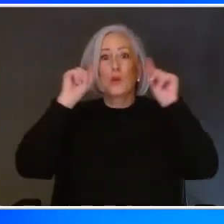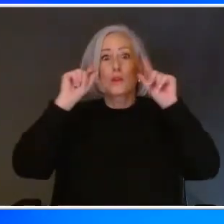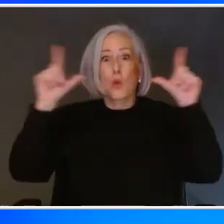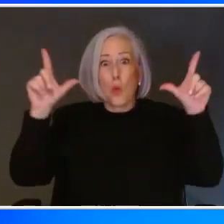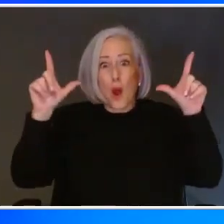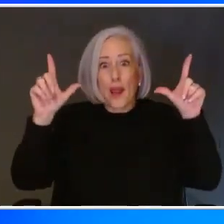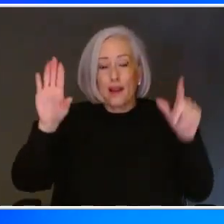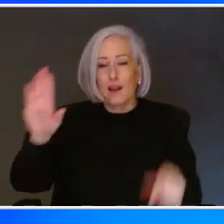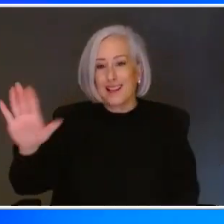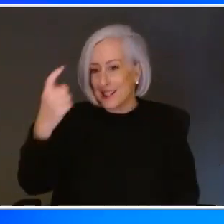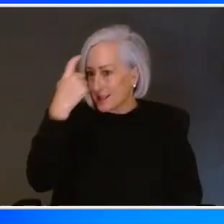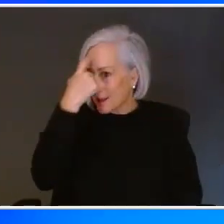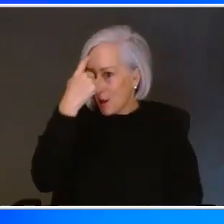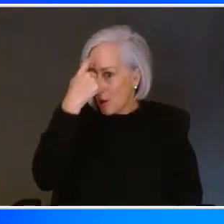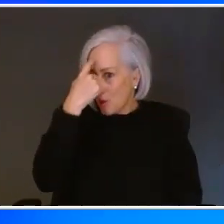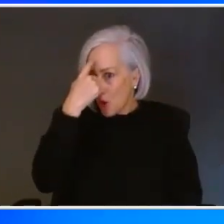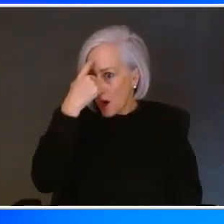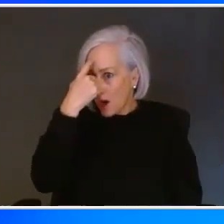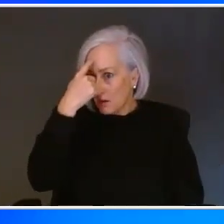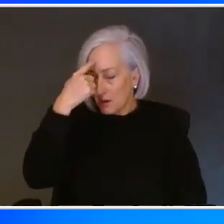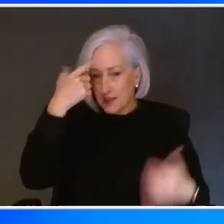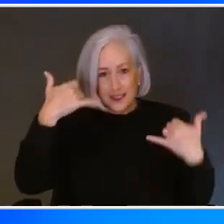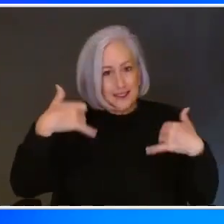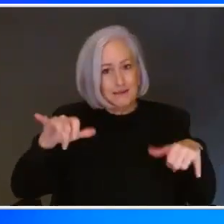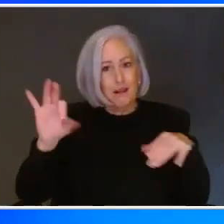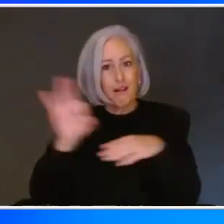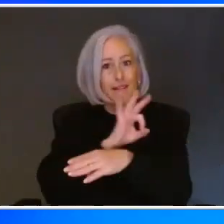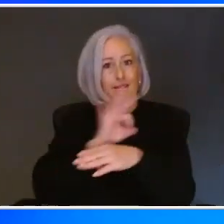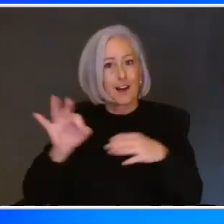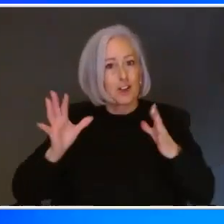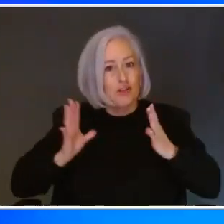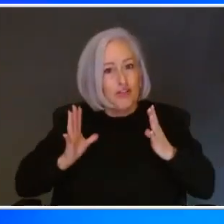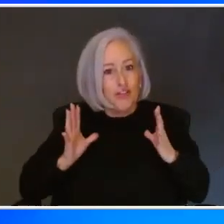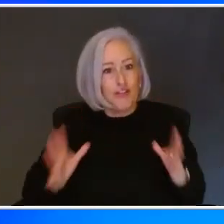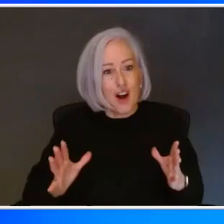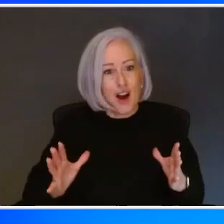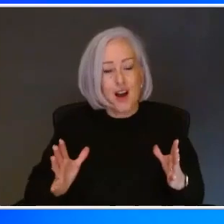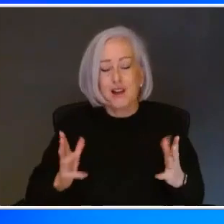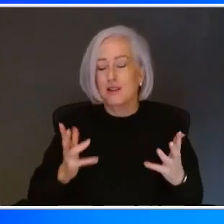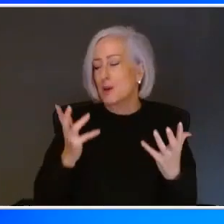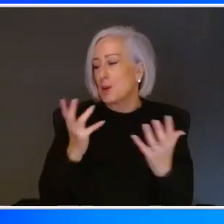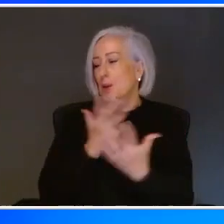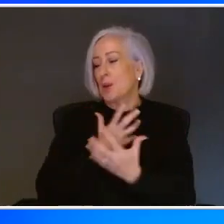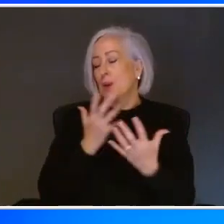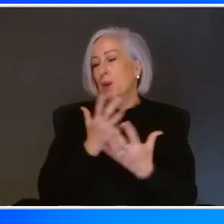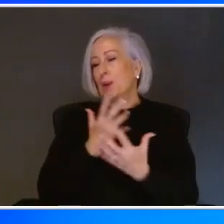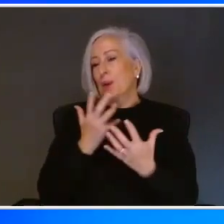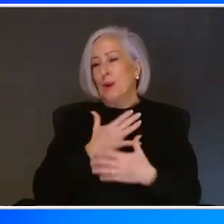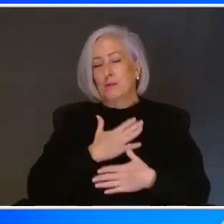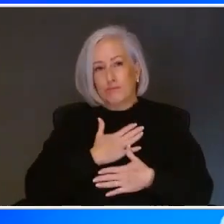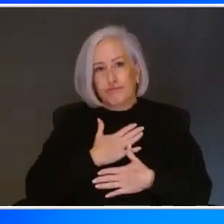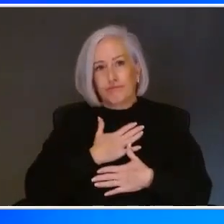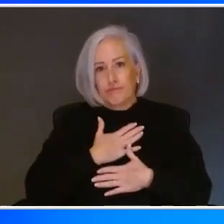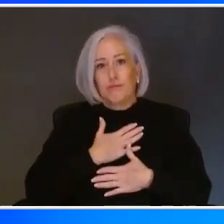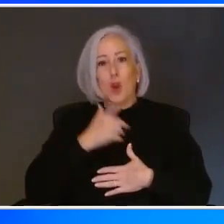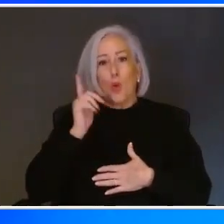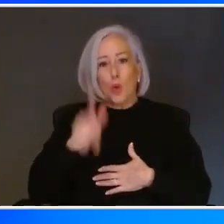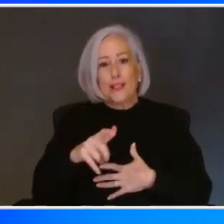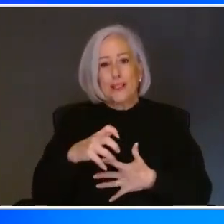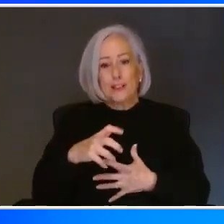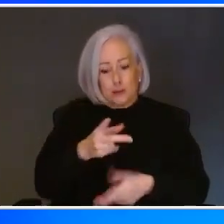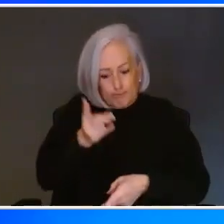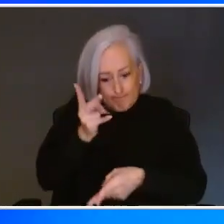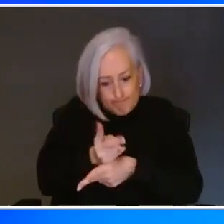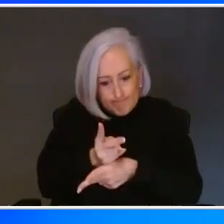He was functioning just fine. That was miraculous. We needed to preserve that miracle as the device